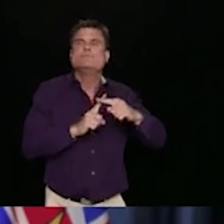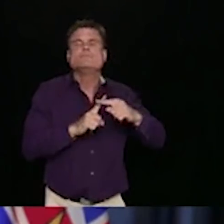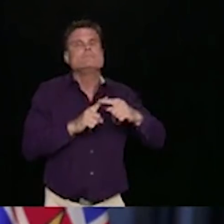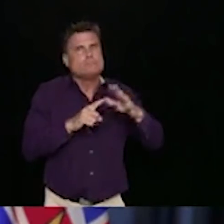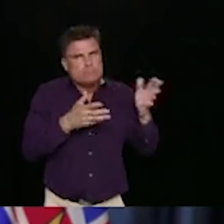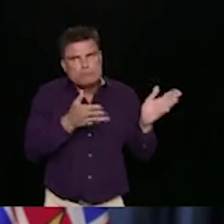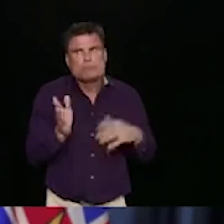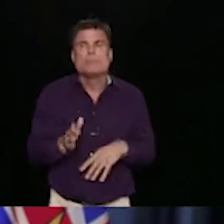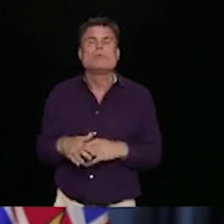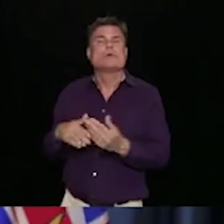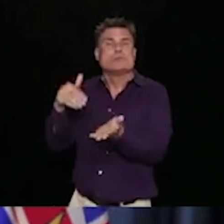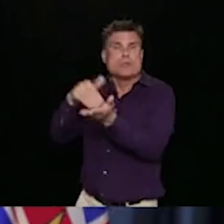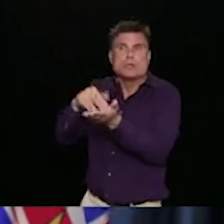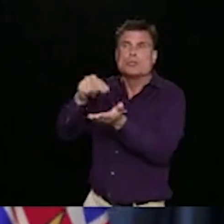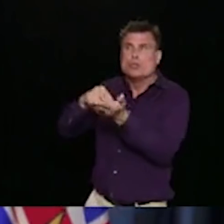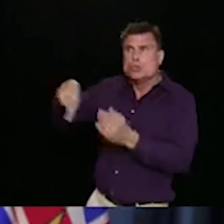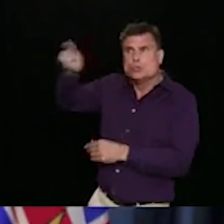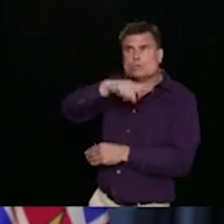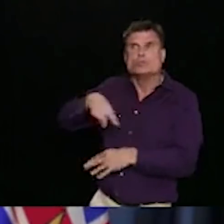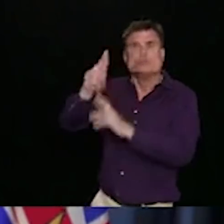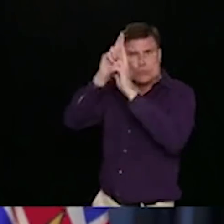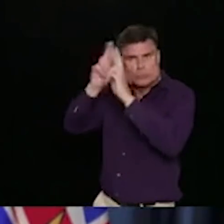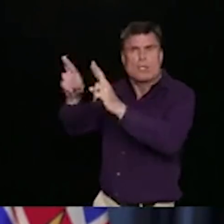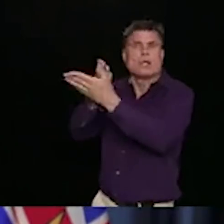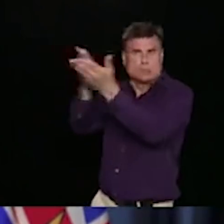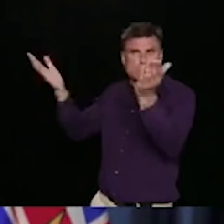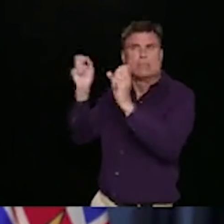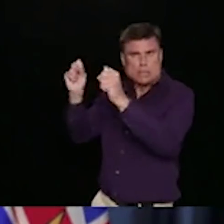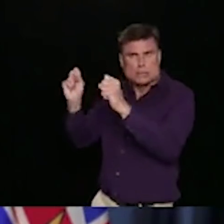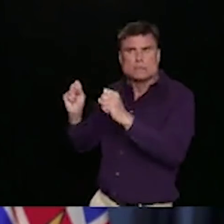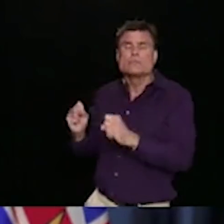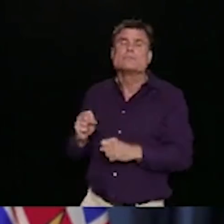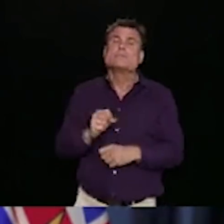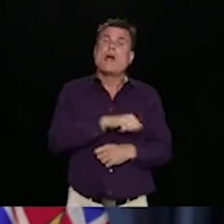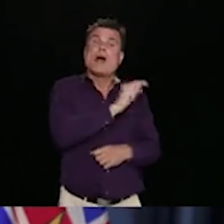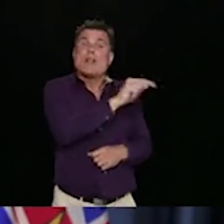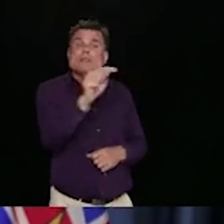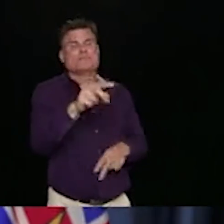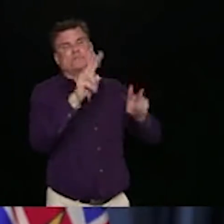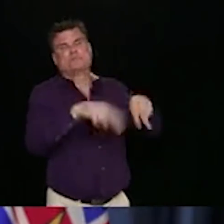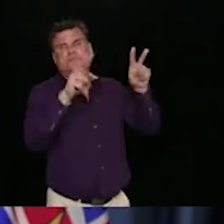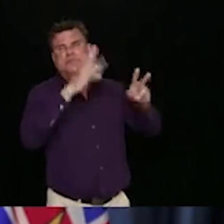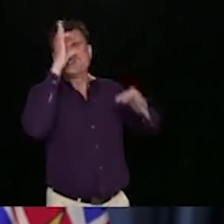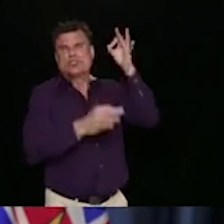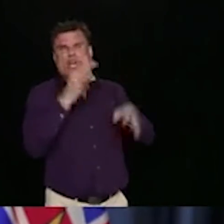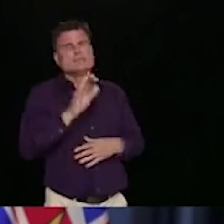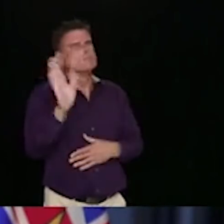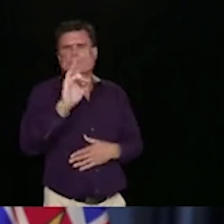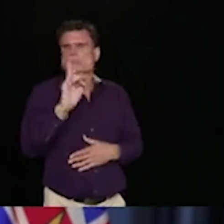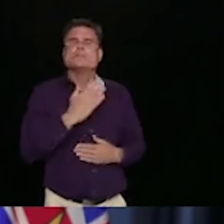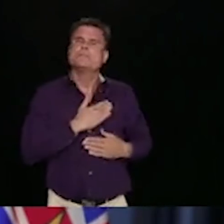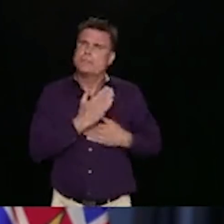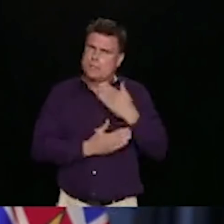or any other facility. In other words, we have an obligation to one another that's especially true in these times, to be kind. And